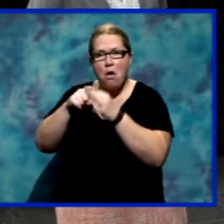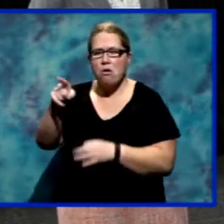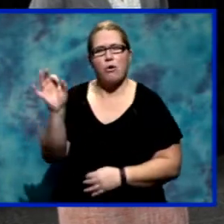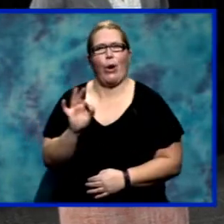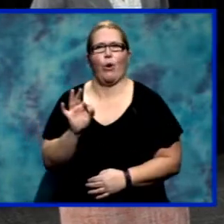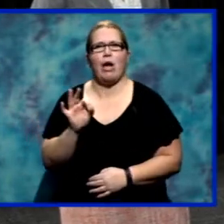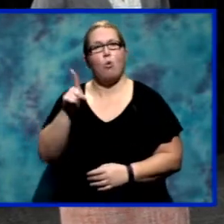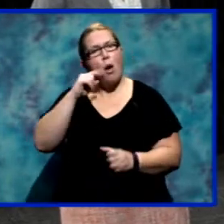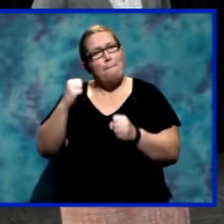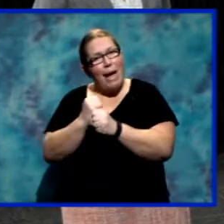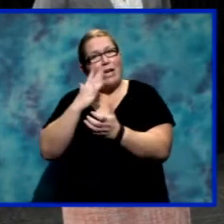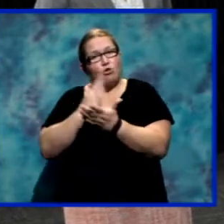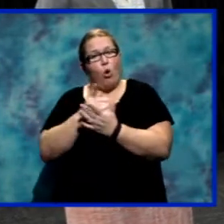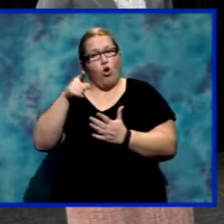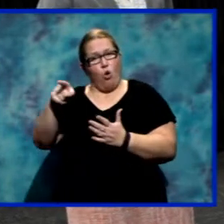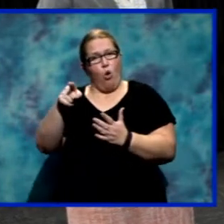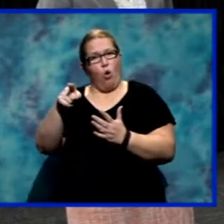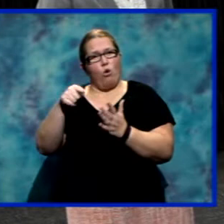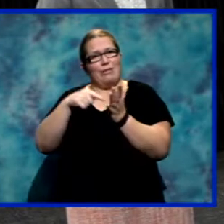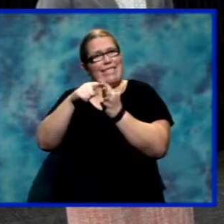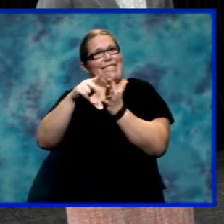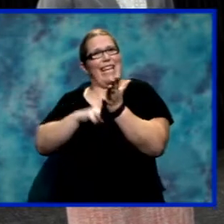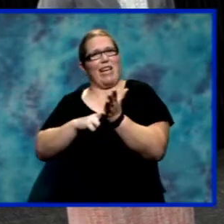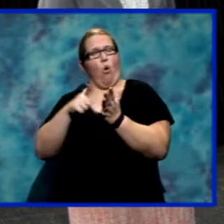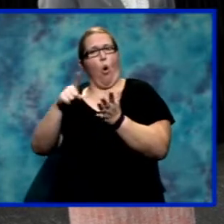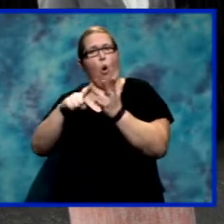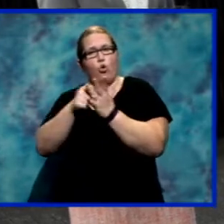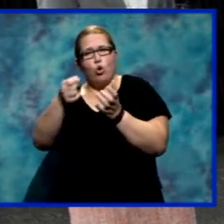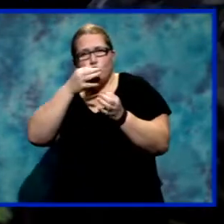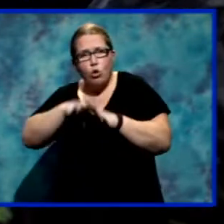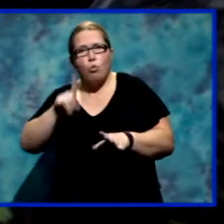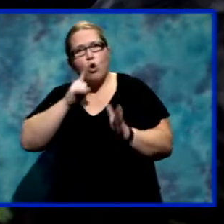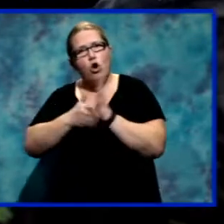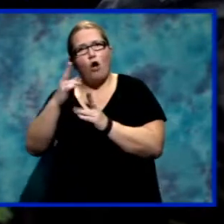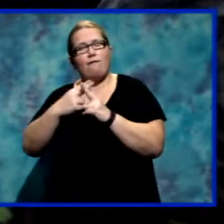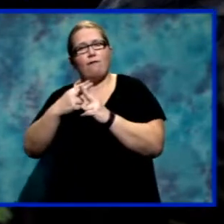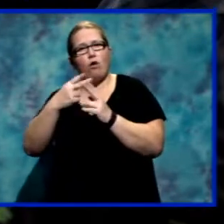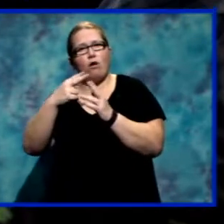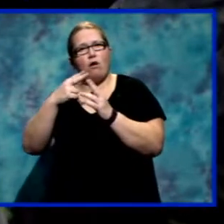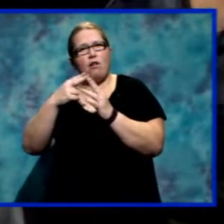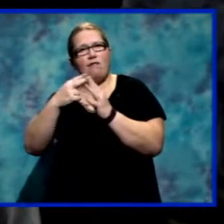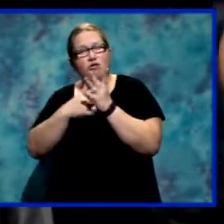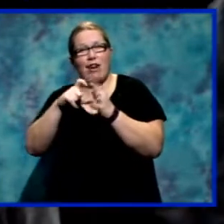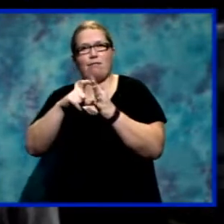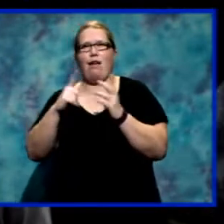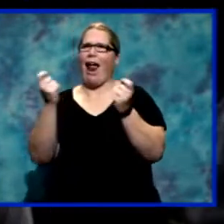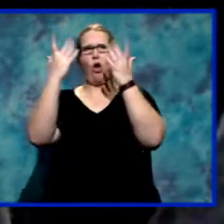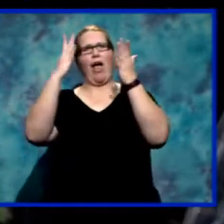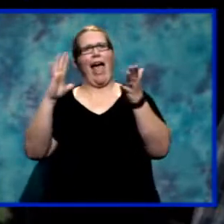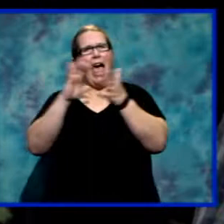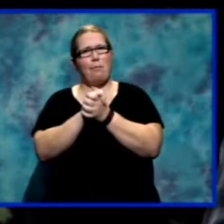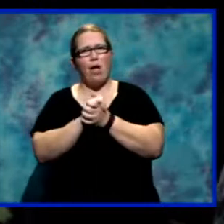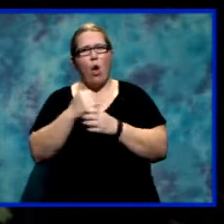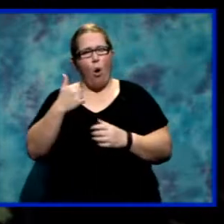make sure that that child or children goes for free. Hallelujah, amen? Amen. We never, ever want a